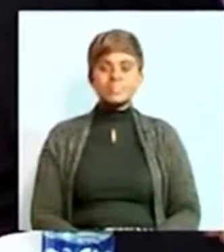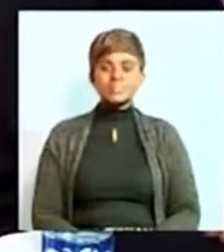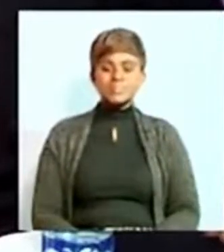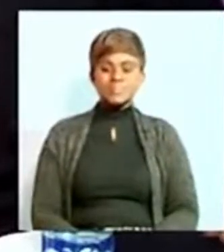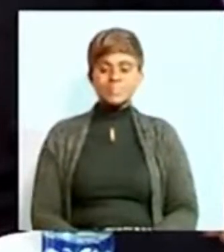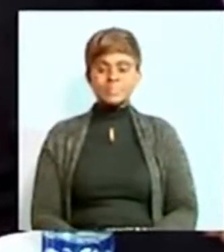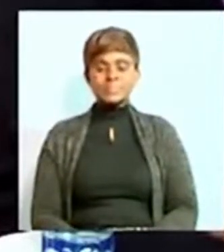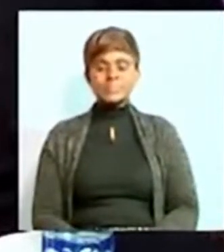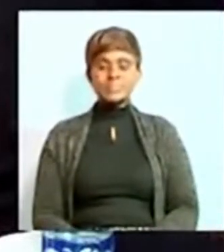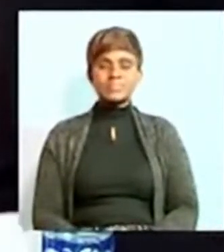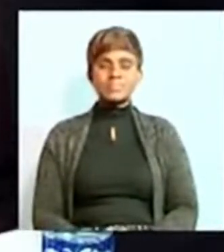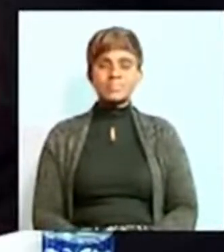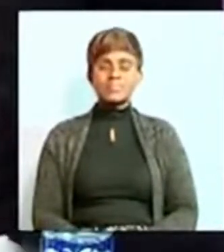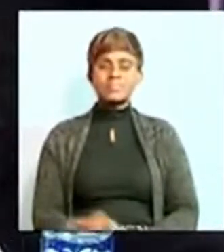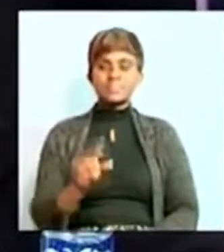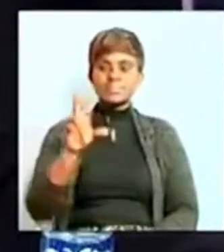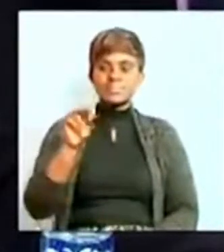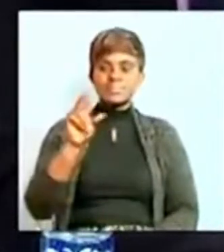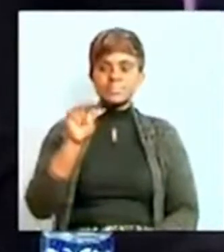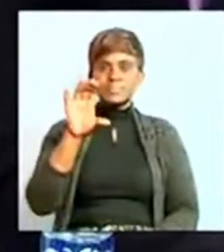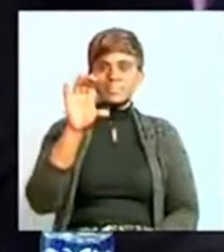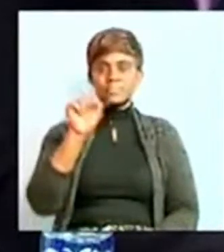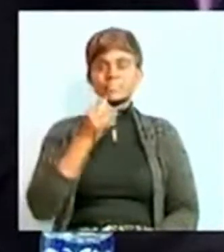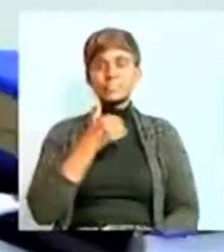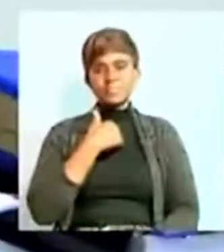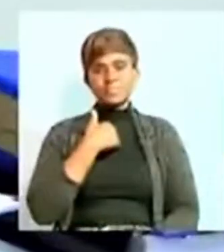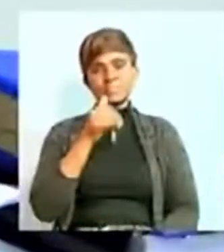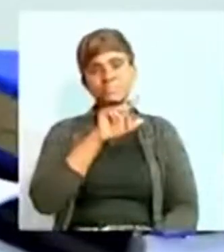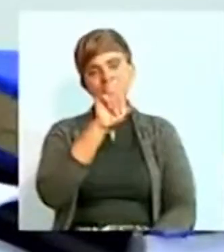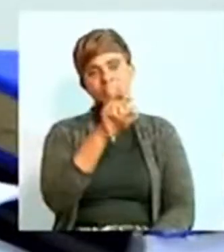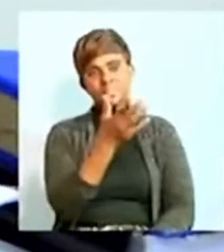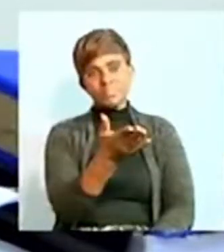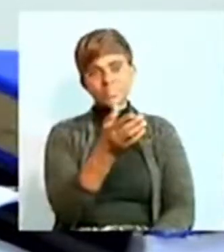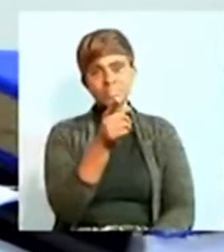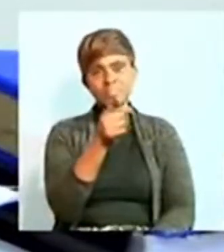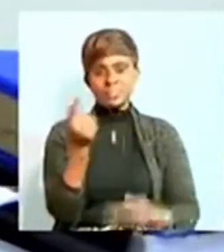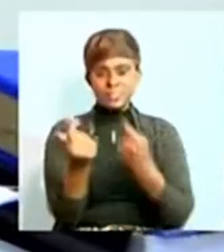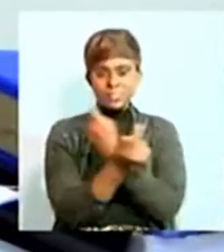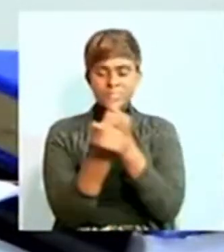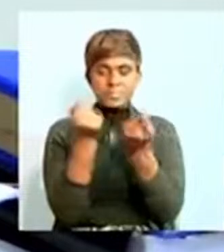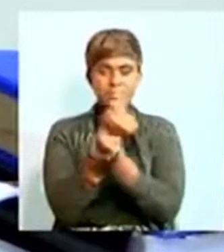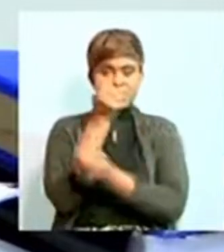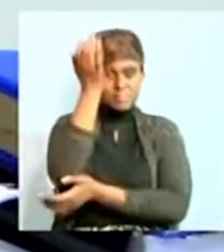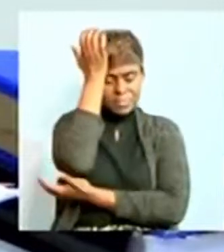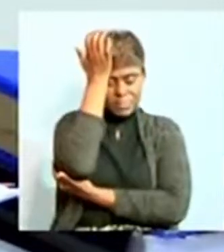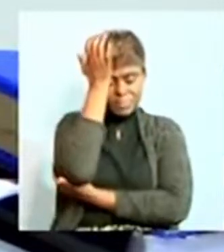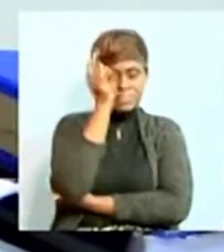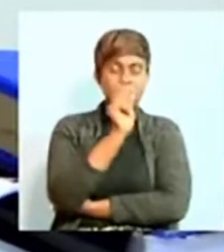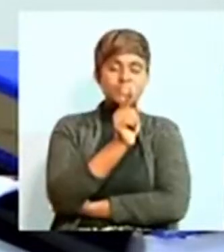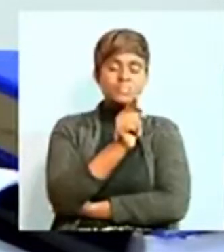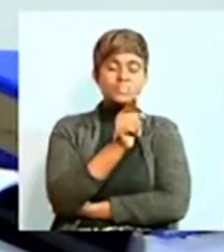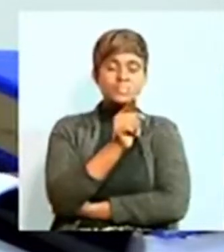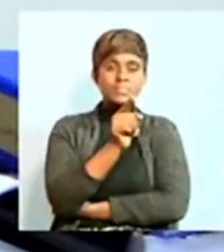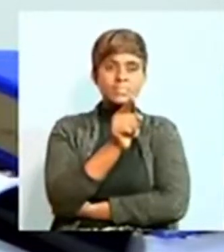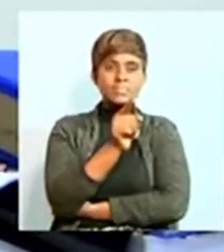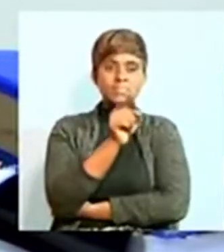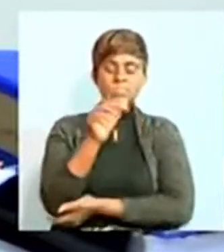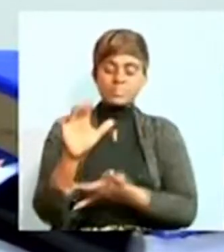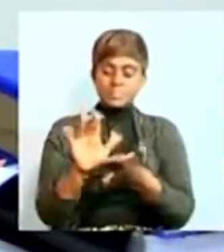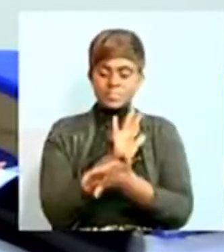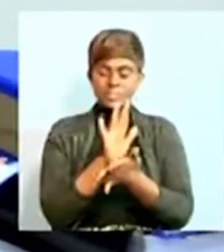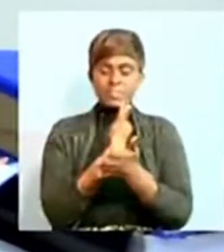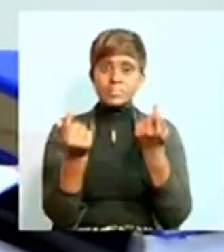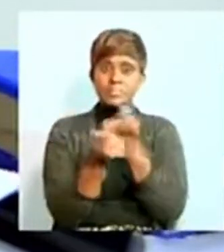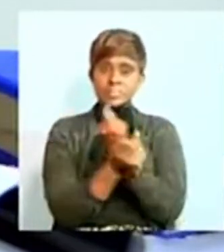No, CS. There's a question. When you change a date on a document